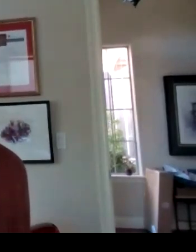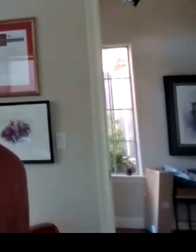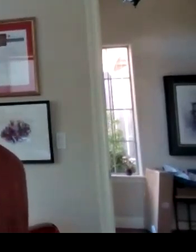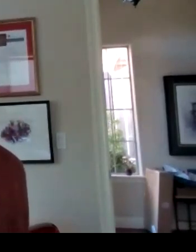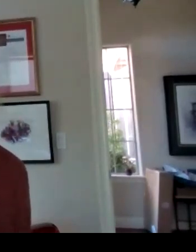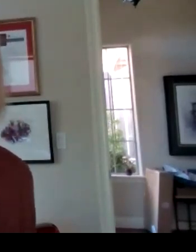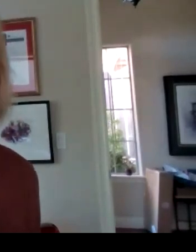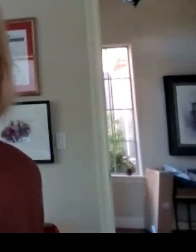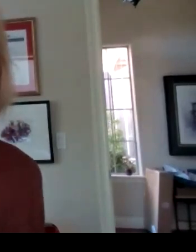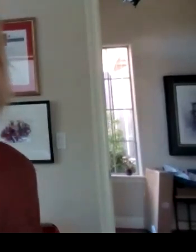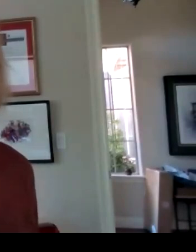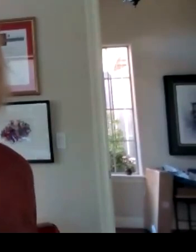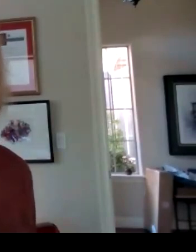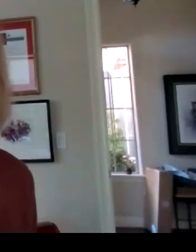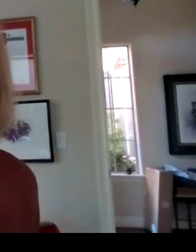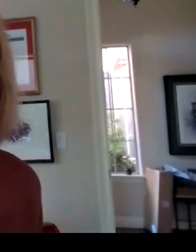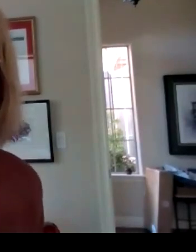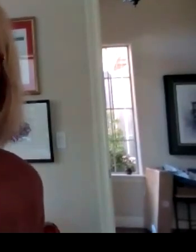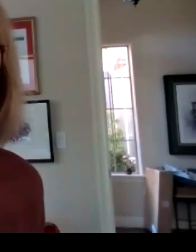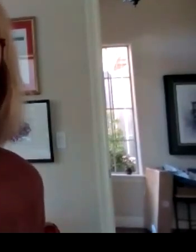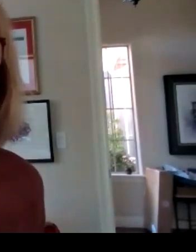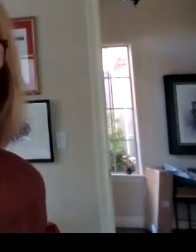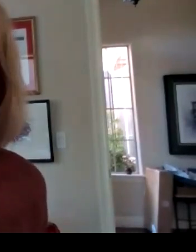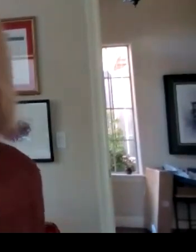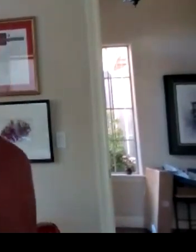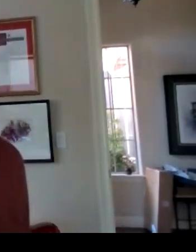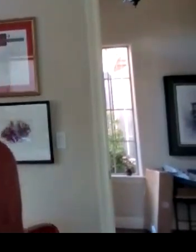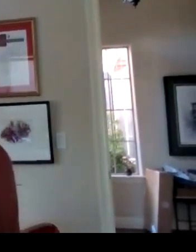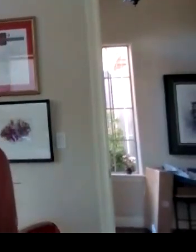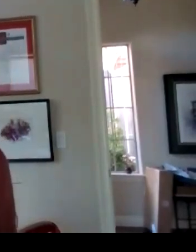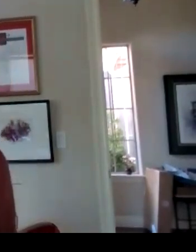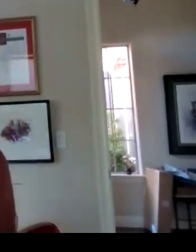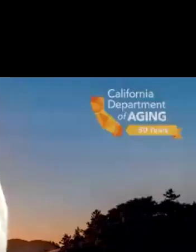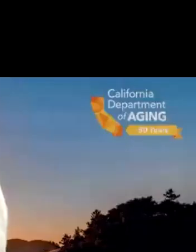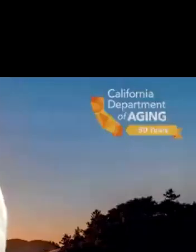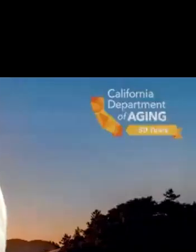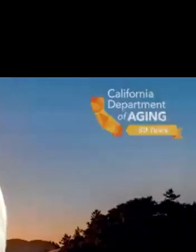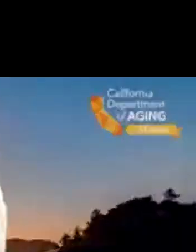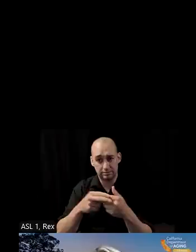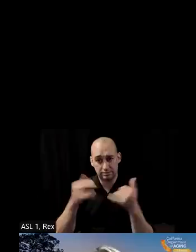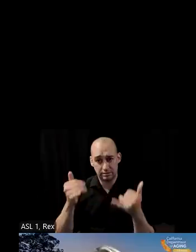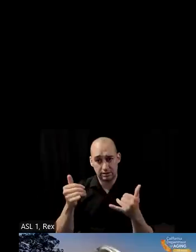learn a lot from you. So thank you for that. Okay, so we are going to show some slides today.